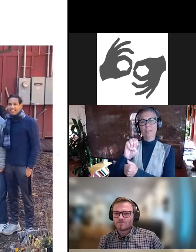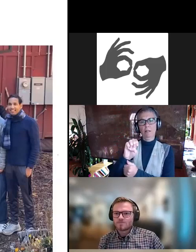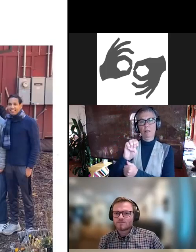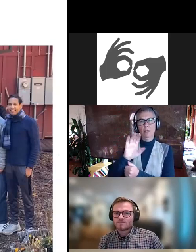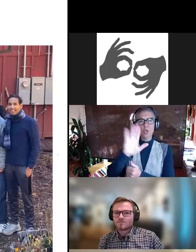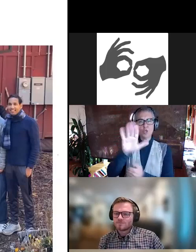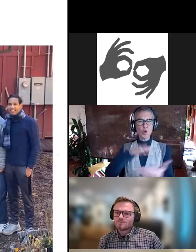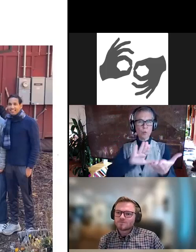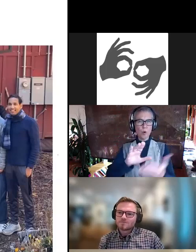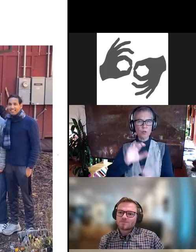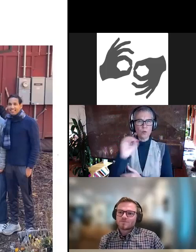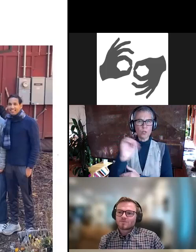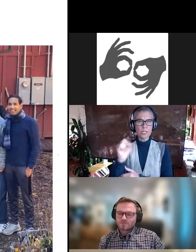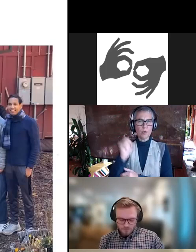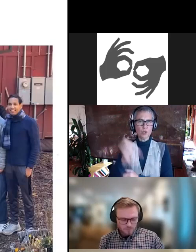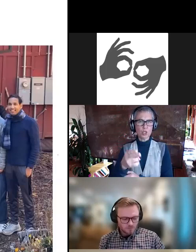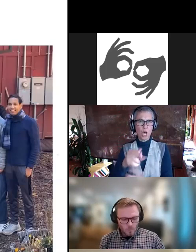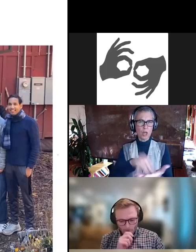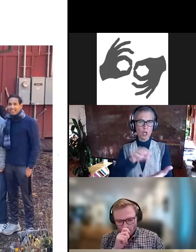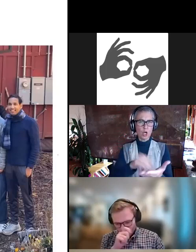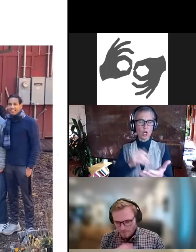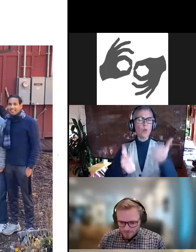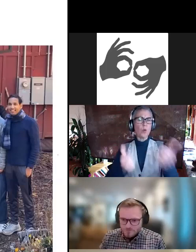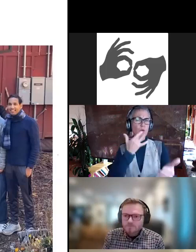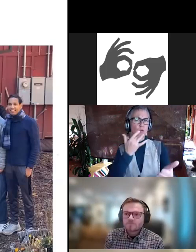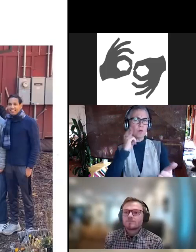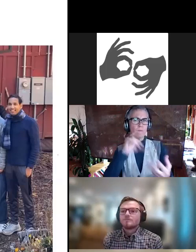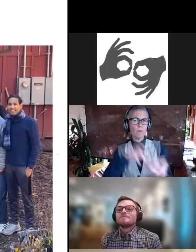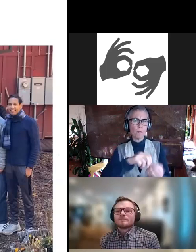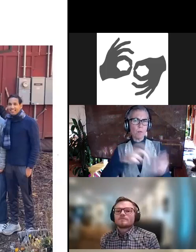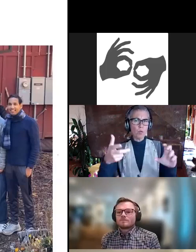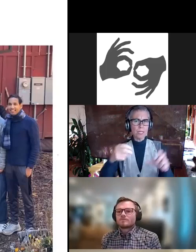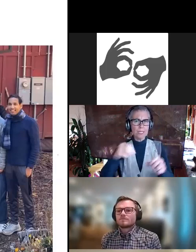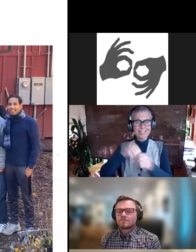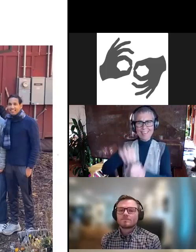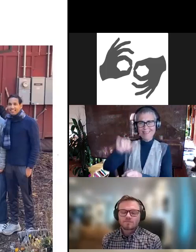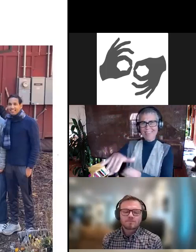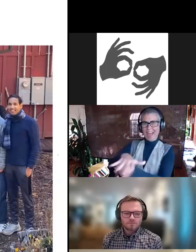sequence conservation? For example, antibody